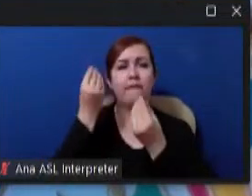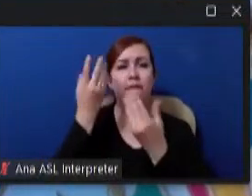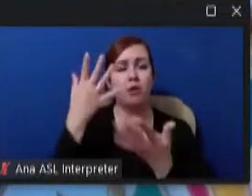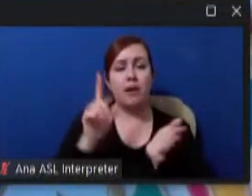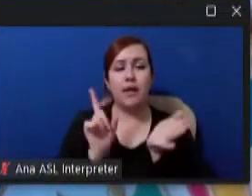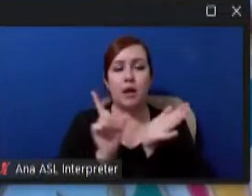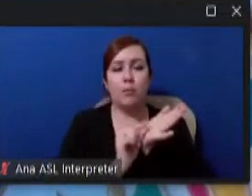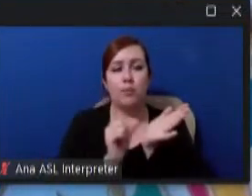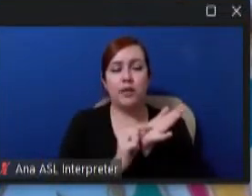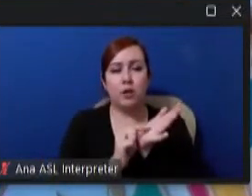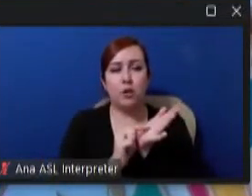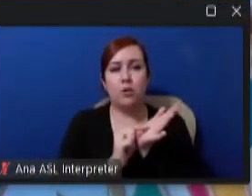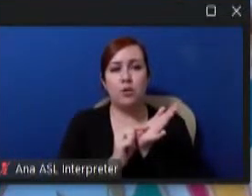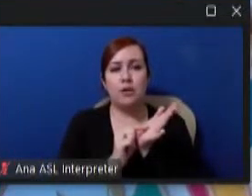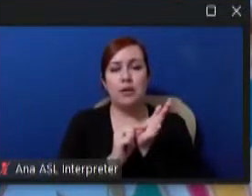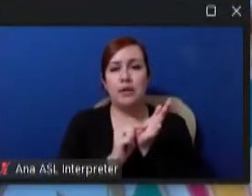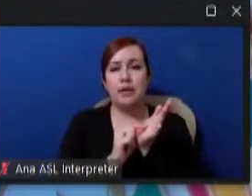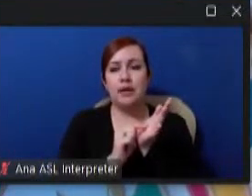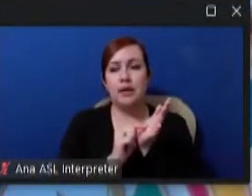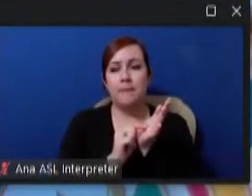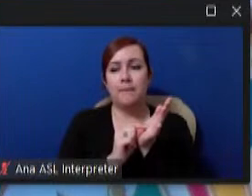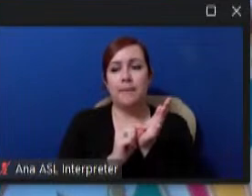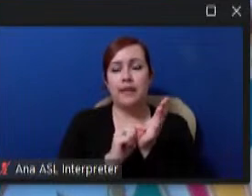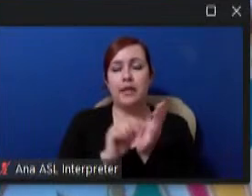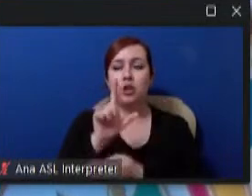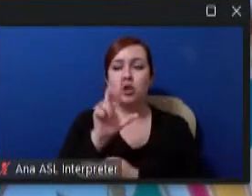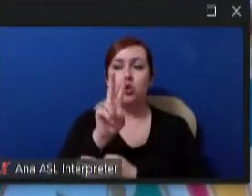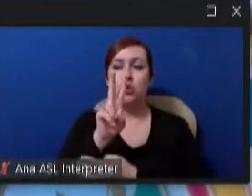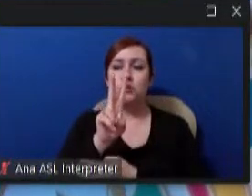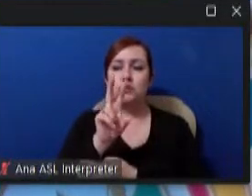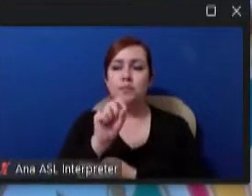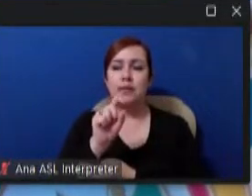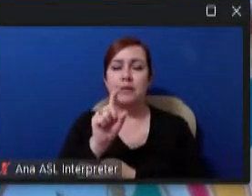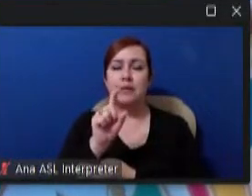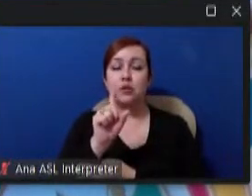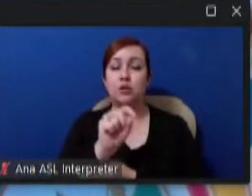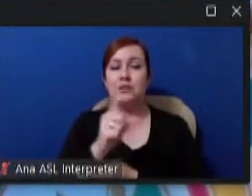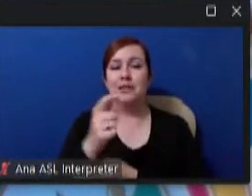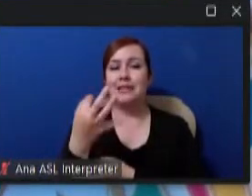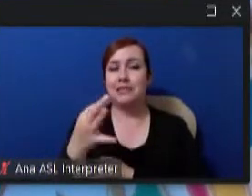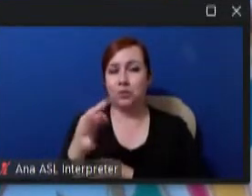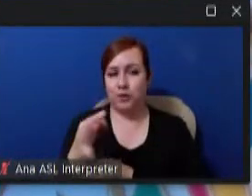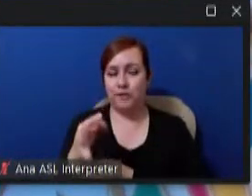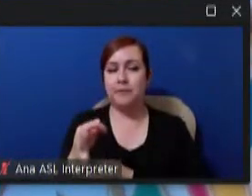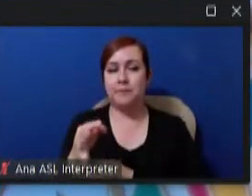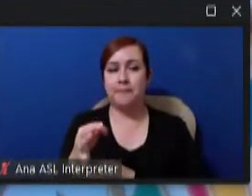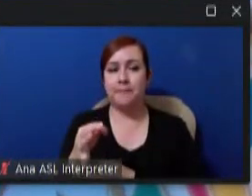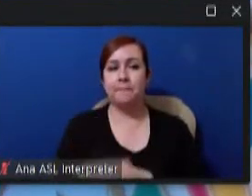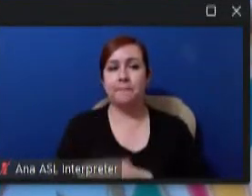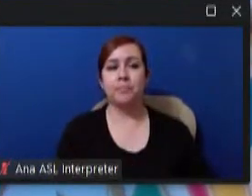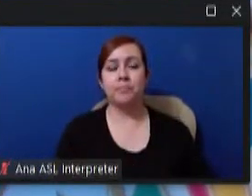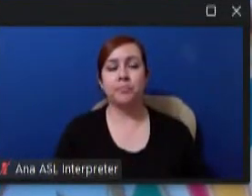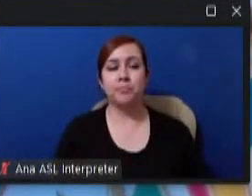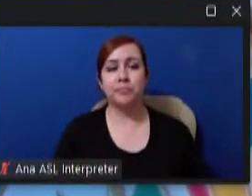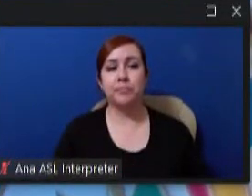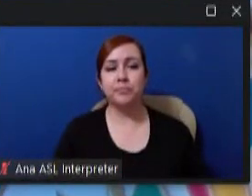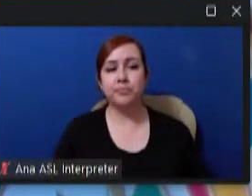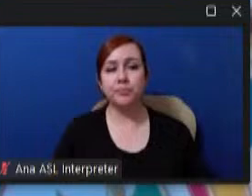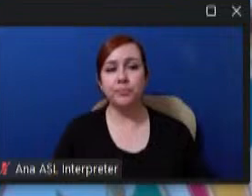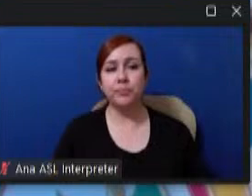was published by the Commission back in 2019. Chapter 2 of that report